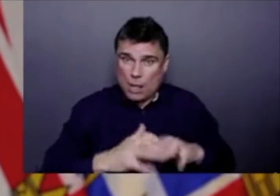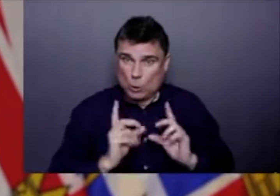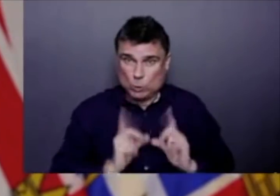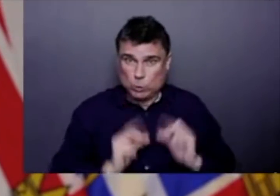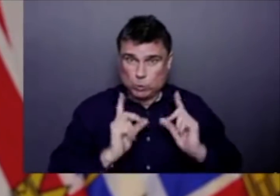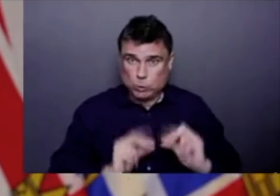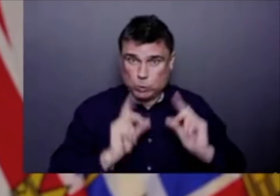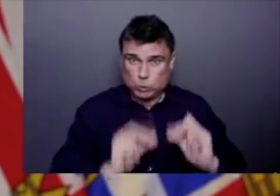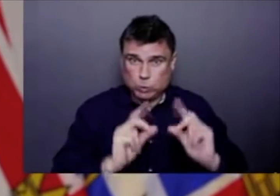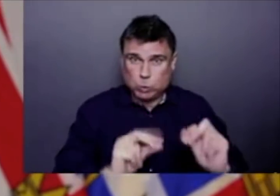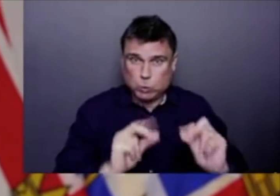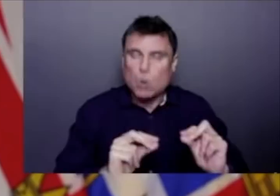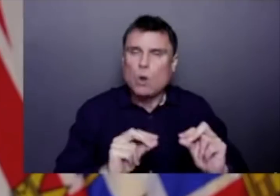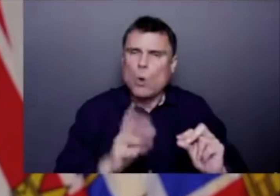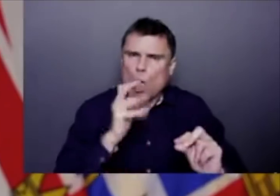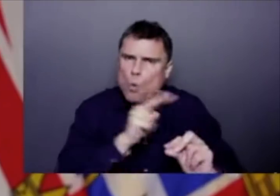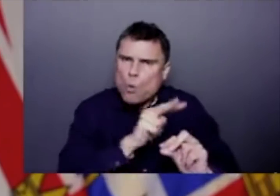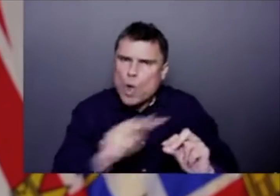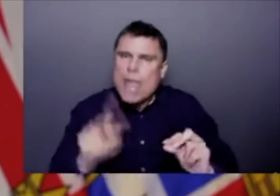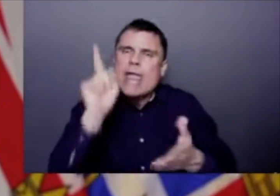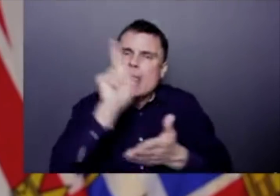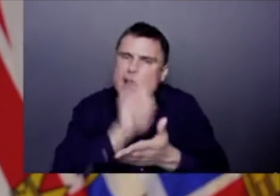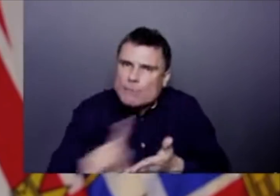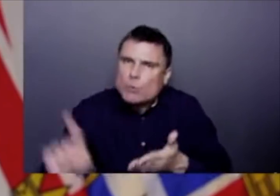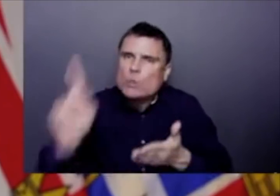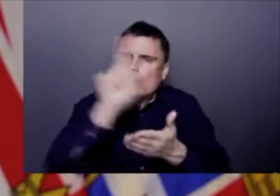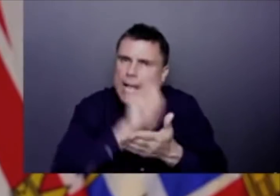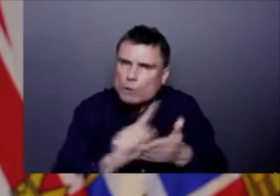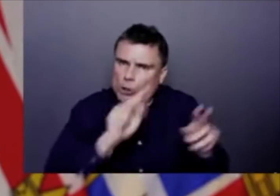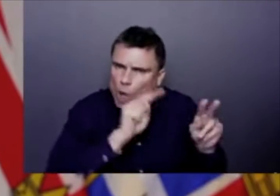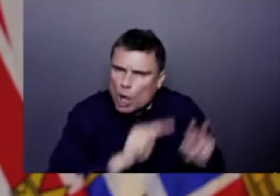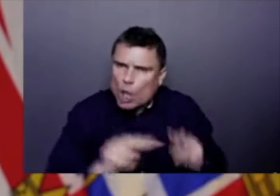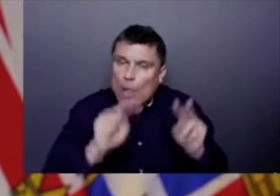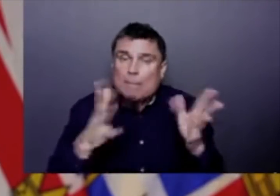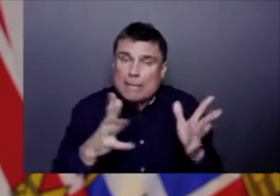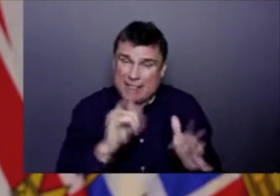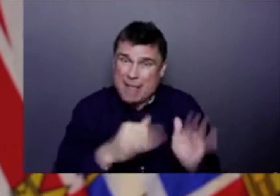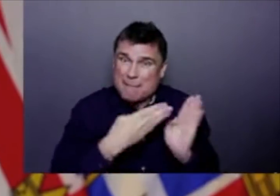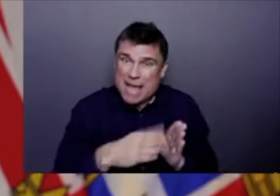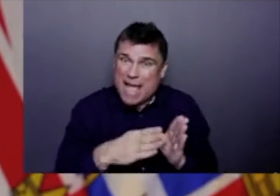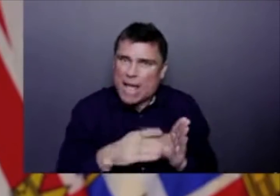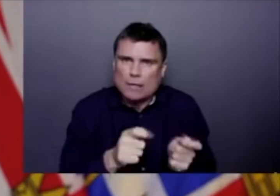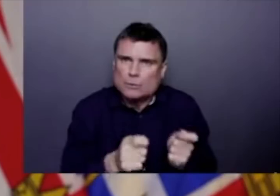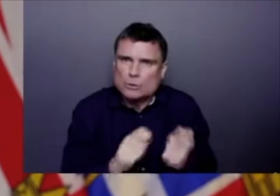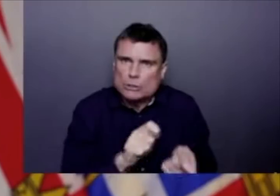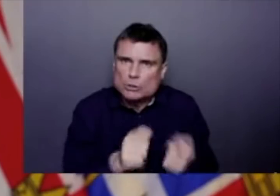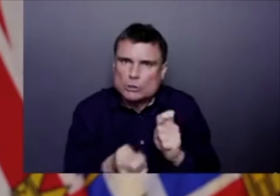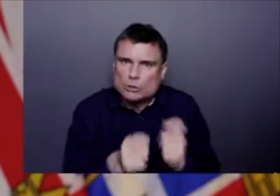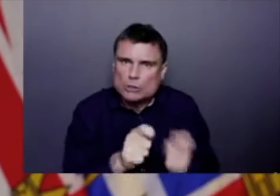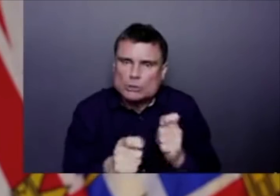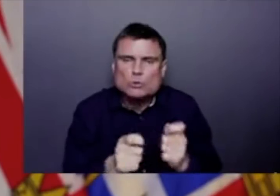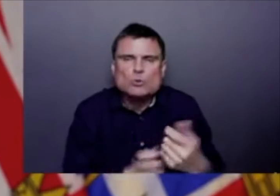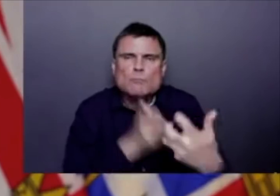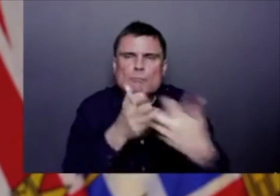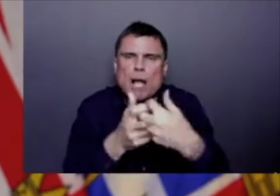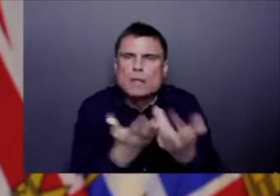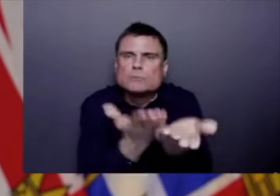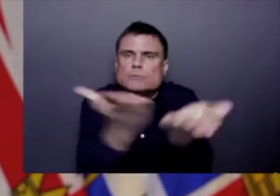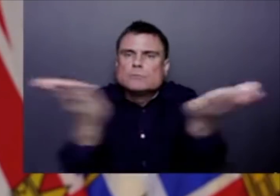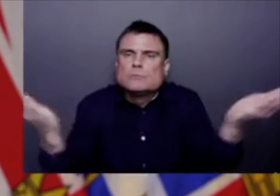So this is again why it's so important that all of us do what we need to do right now to stop